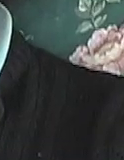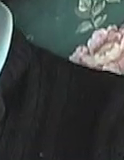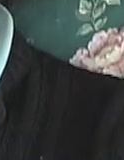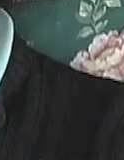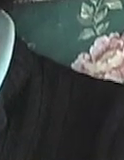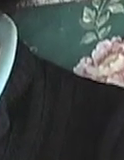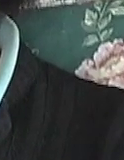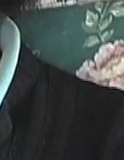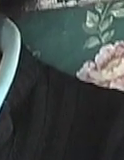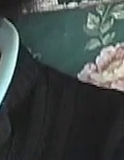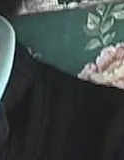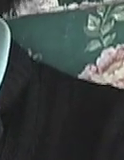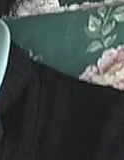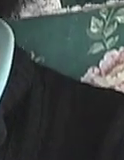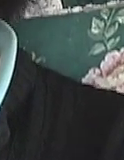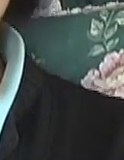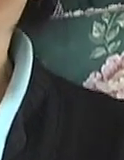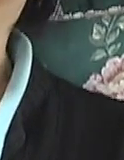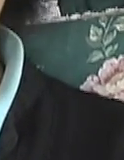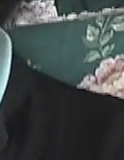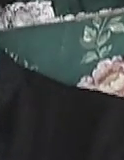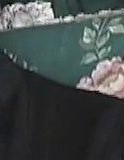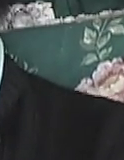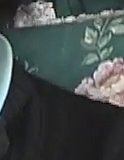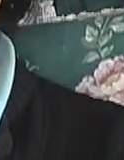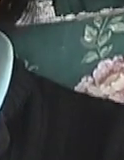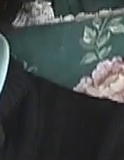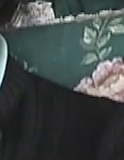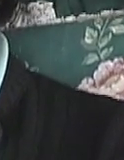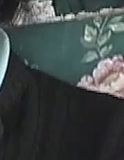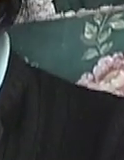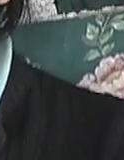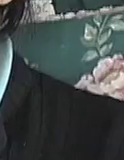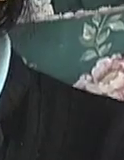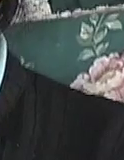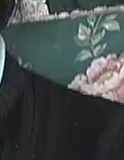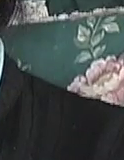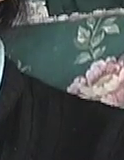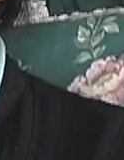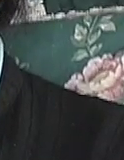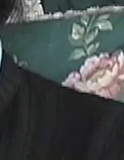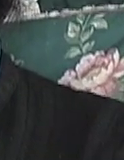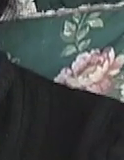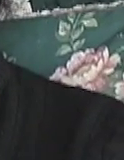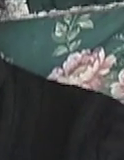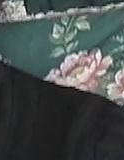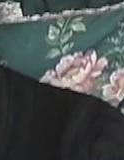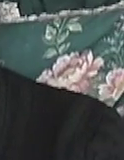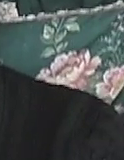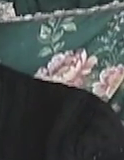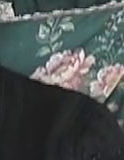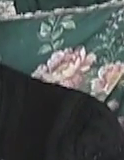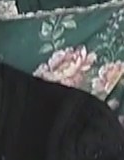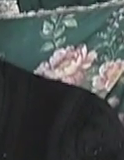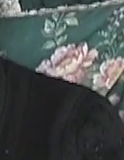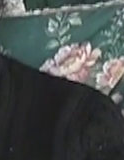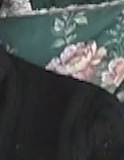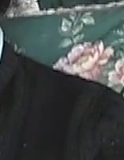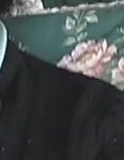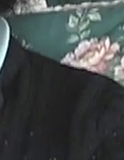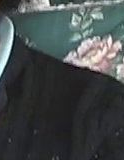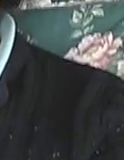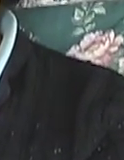matuhayong nangit makaulilap tiga tok-tok yan. Ema nalunig lokdakan ngit man ayok nakatilaw